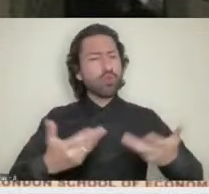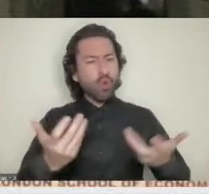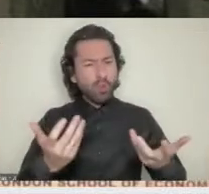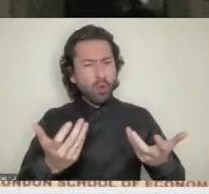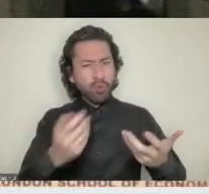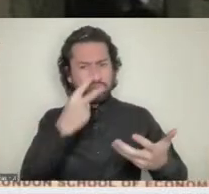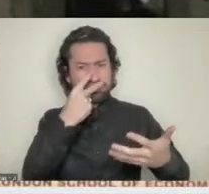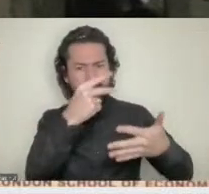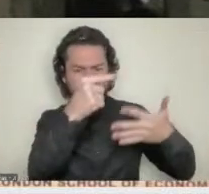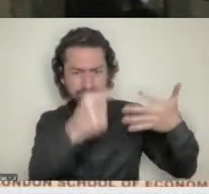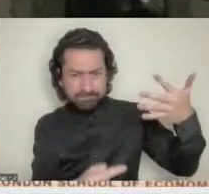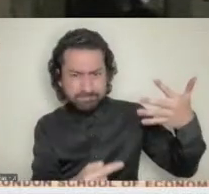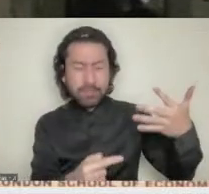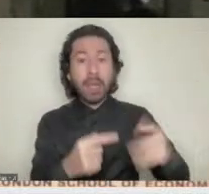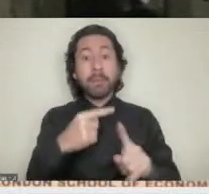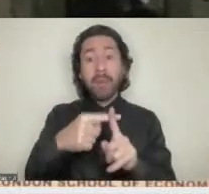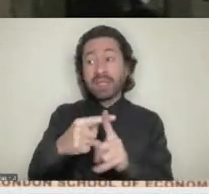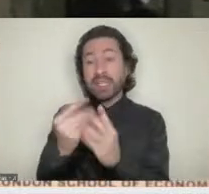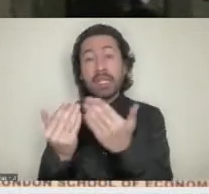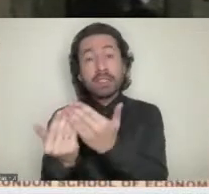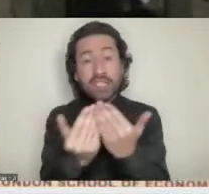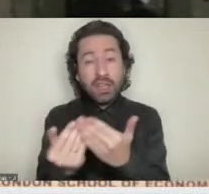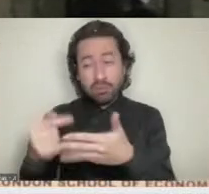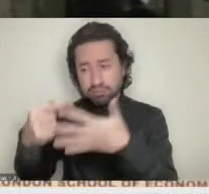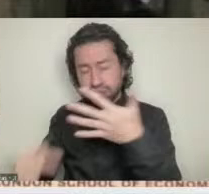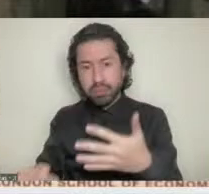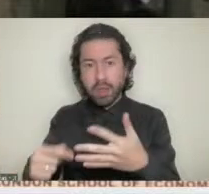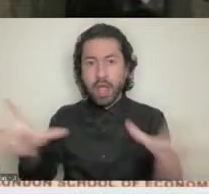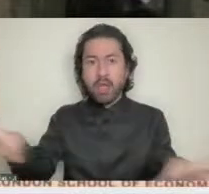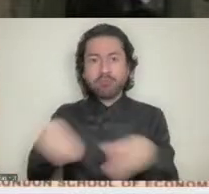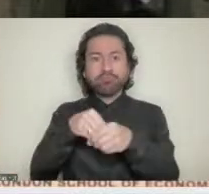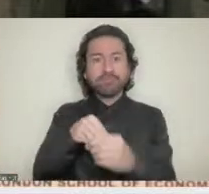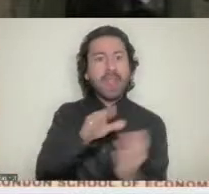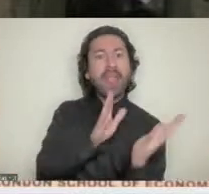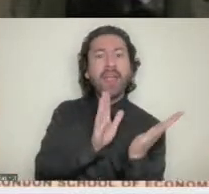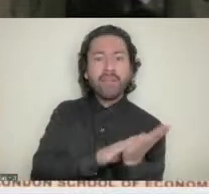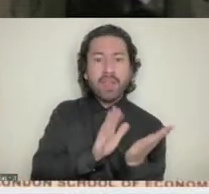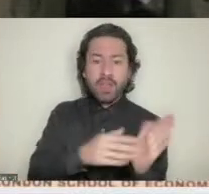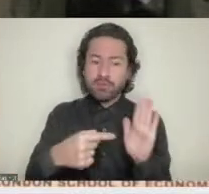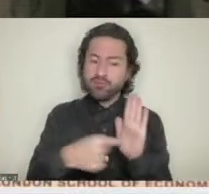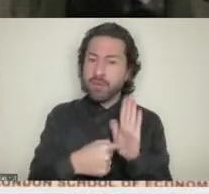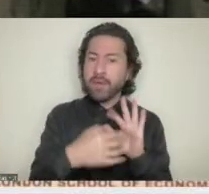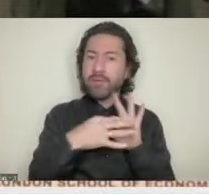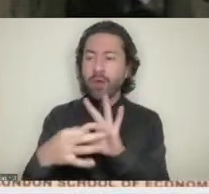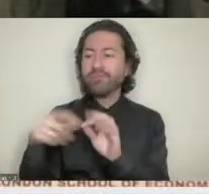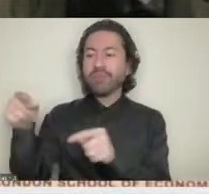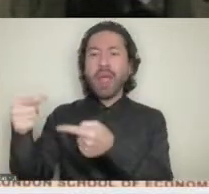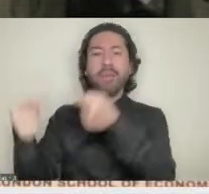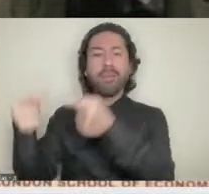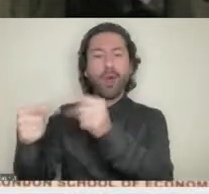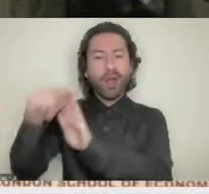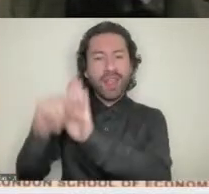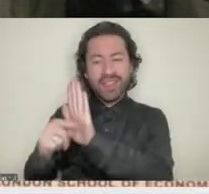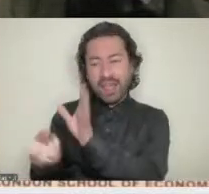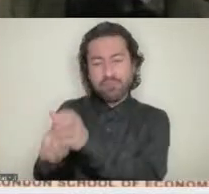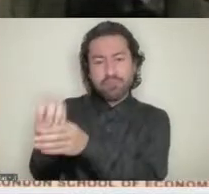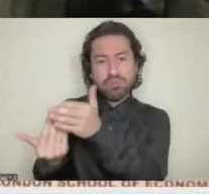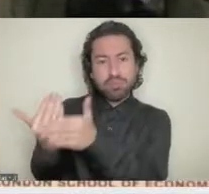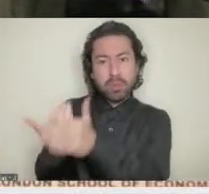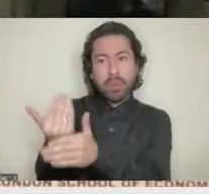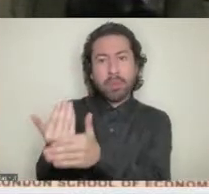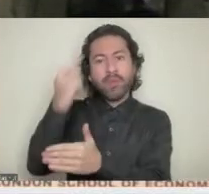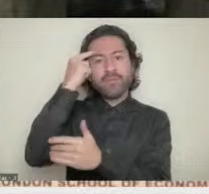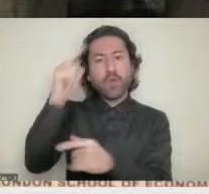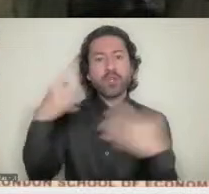he has a wealth of articles relative to social determinants of the health, and they have been key inputs for public policy